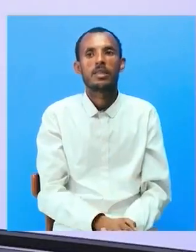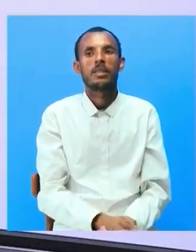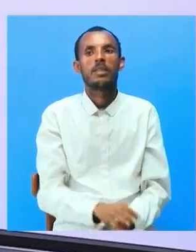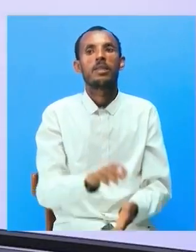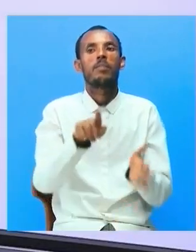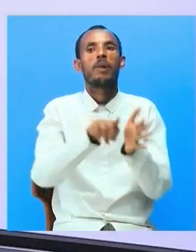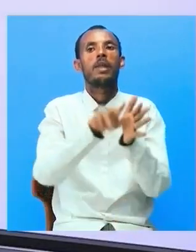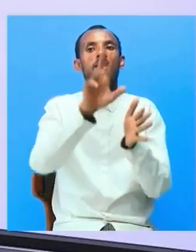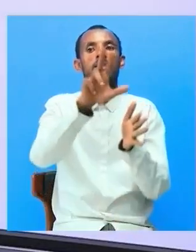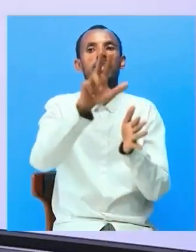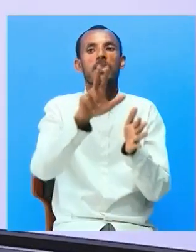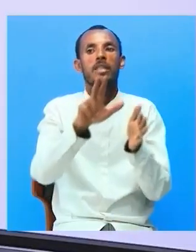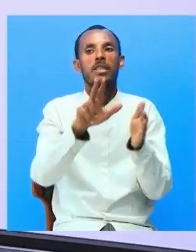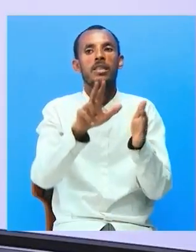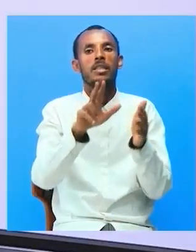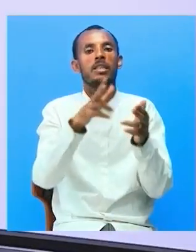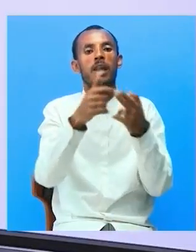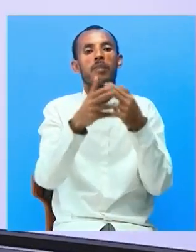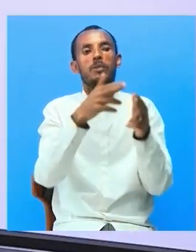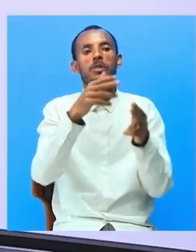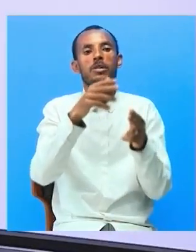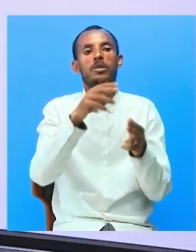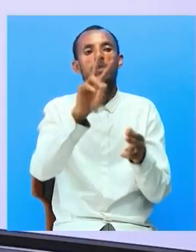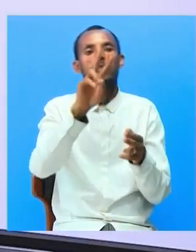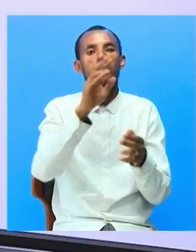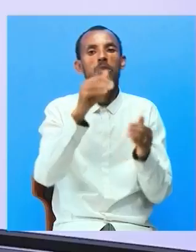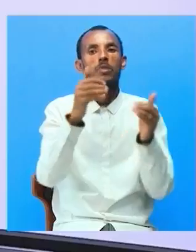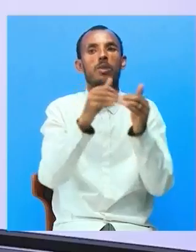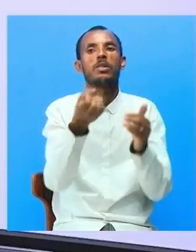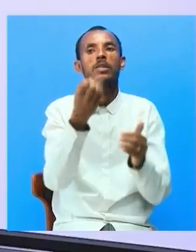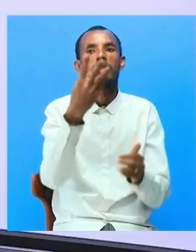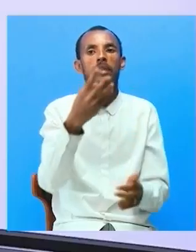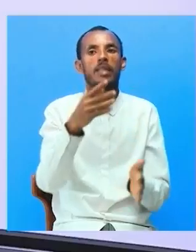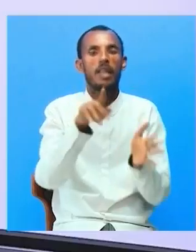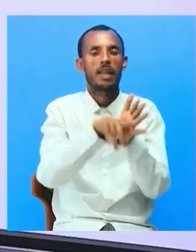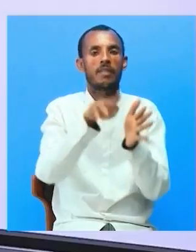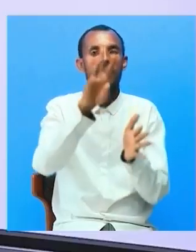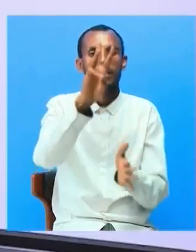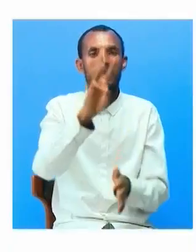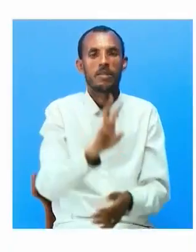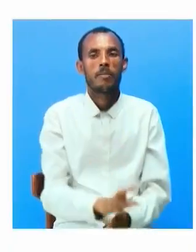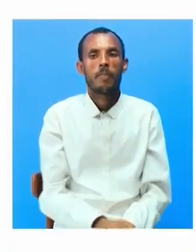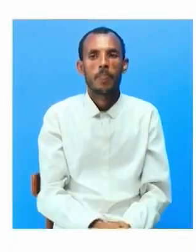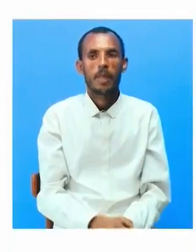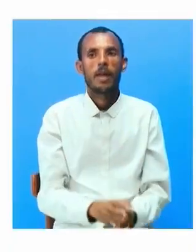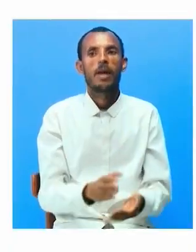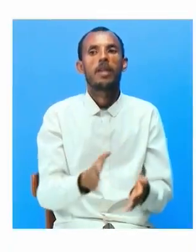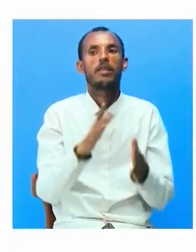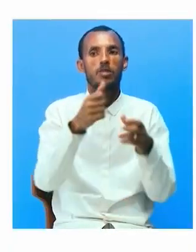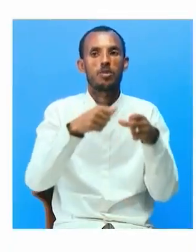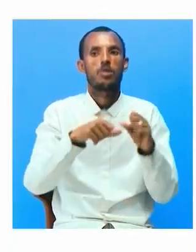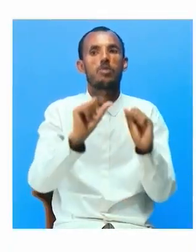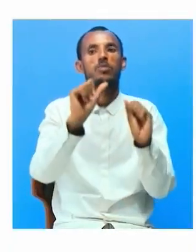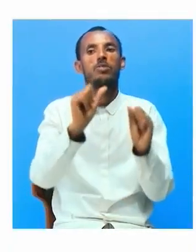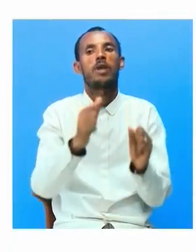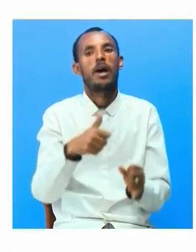times 2 is equal to negative 6. Now, let's continue to the other example.